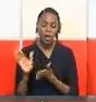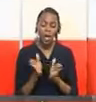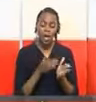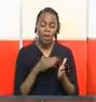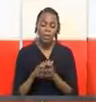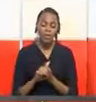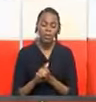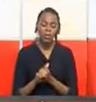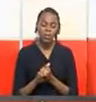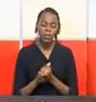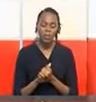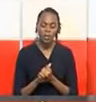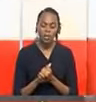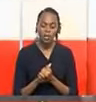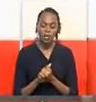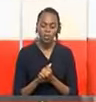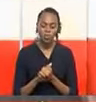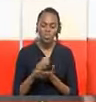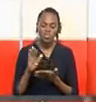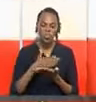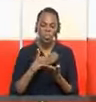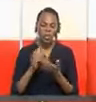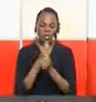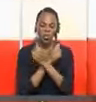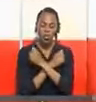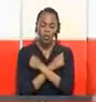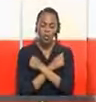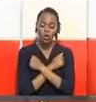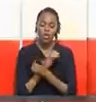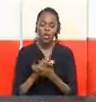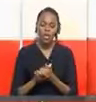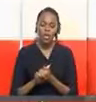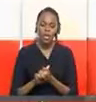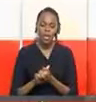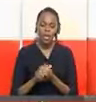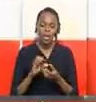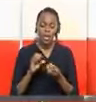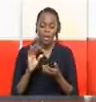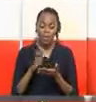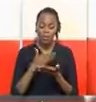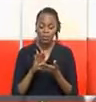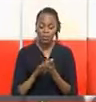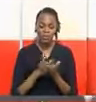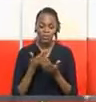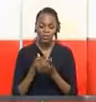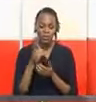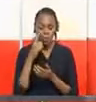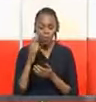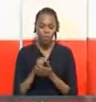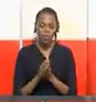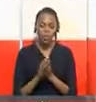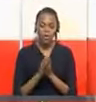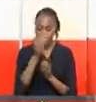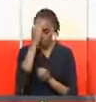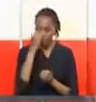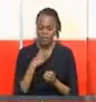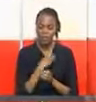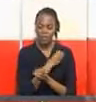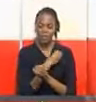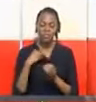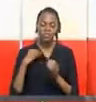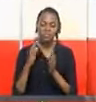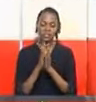favorite hymns were being sung, and that's something that I started doing just because I watched him every Sunday. Every